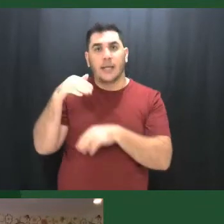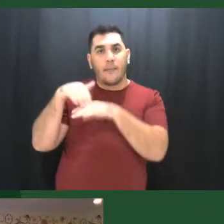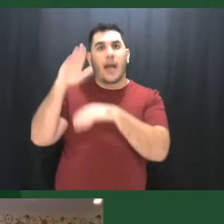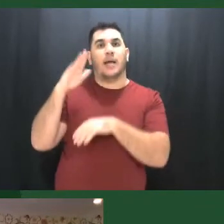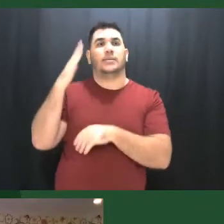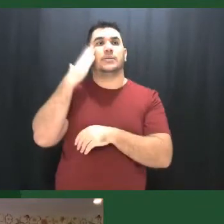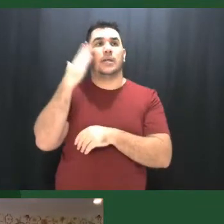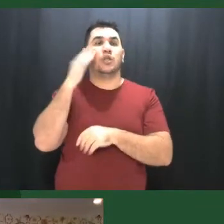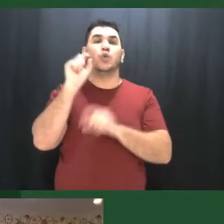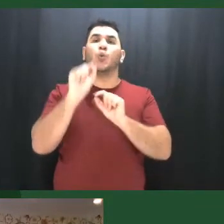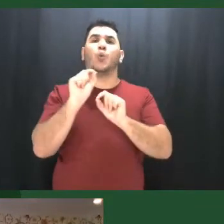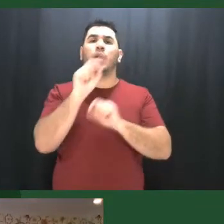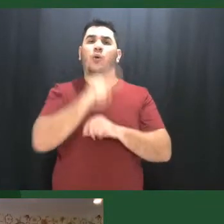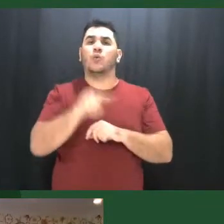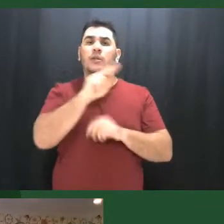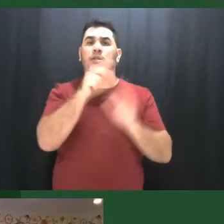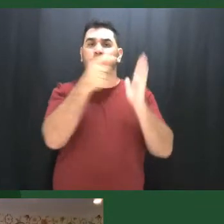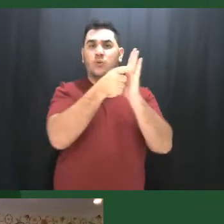Thank you.